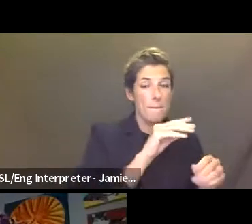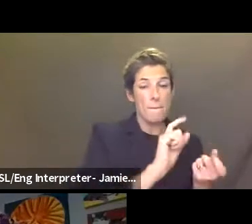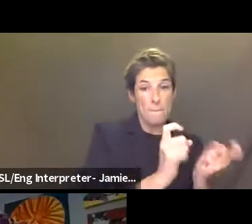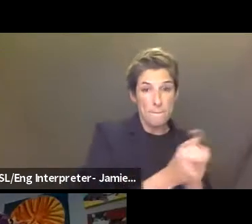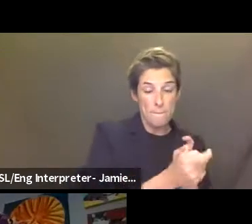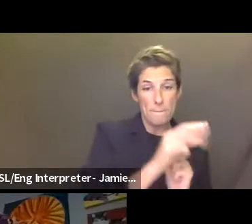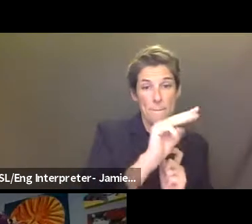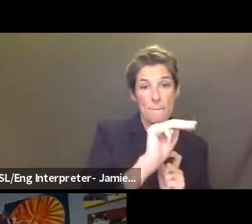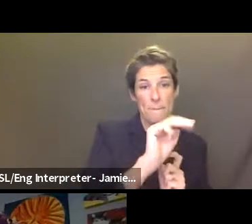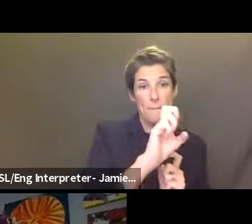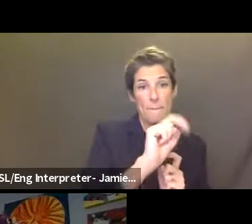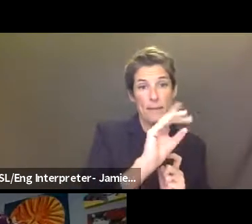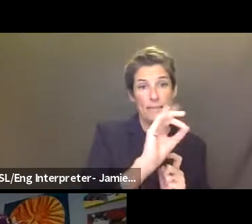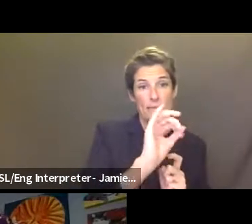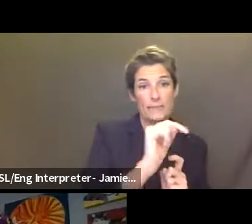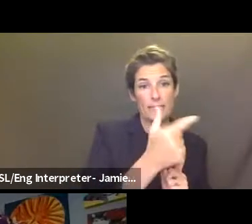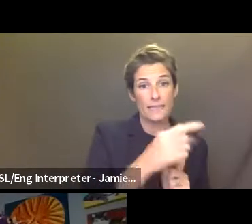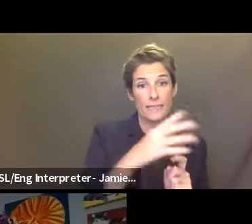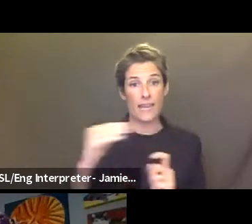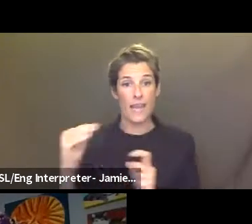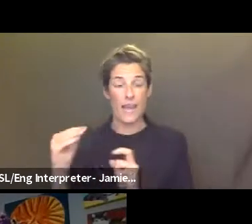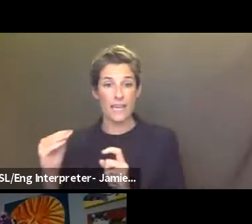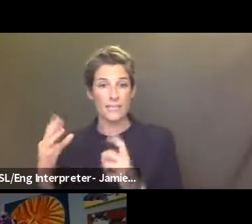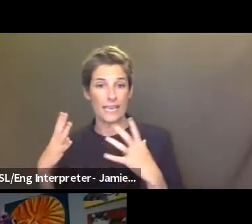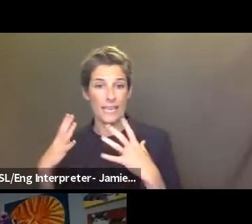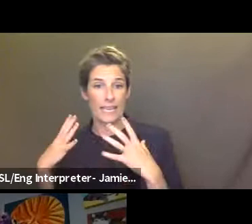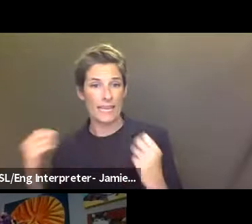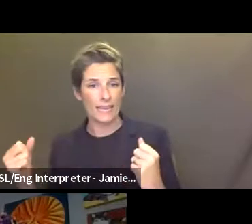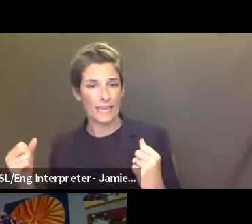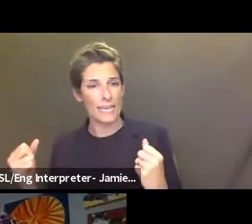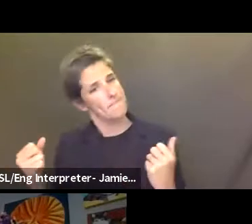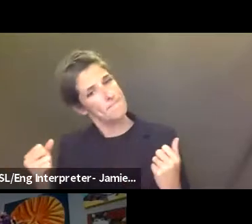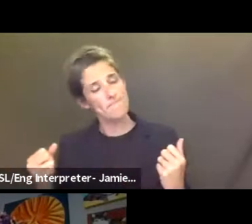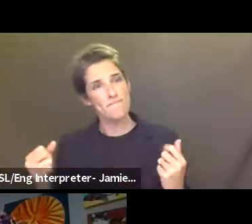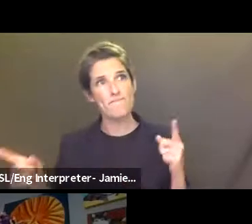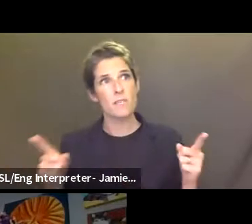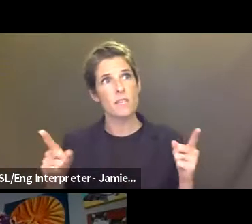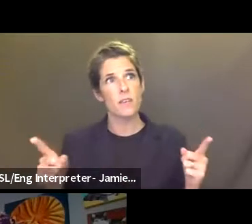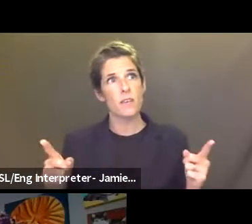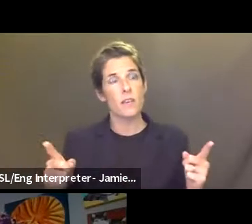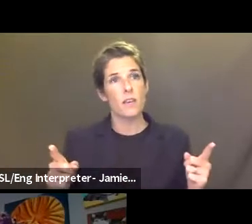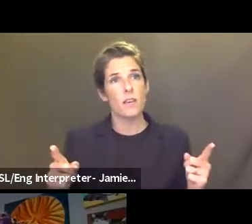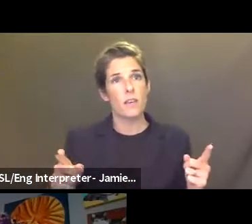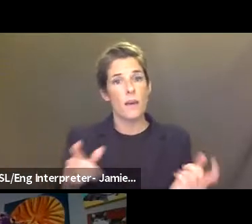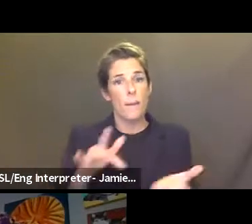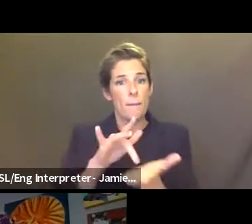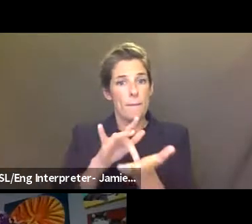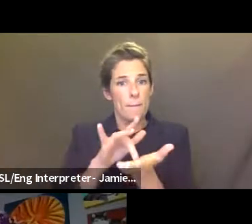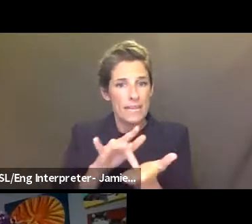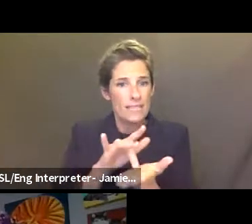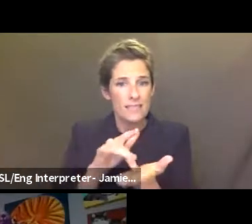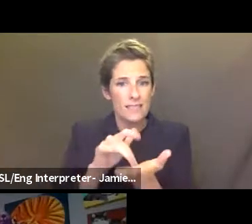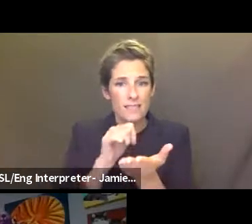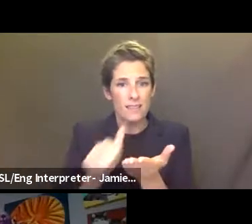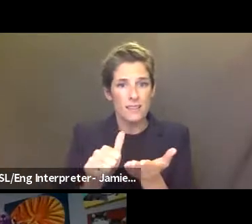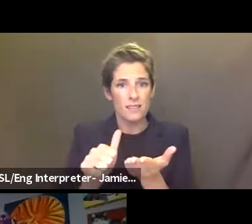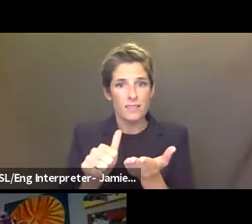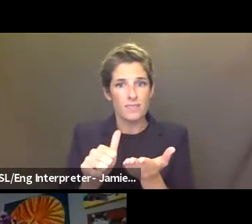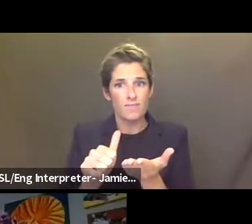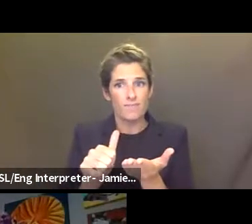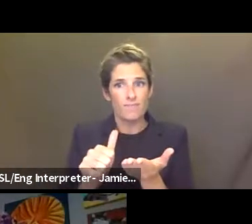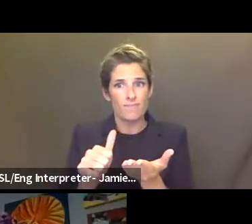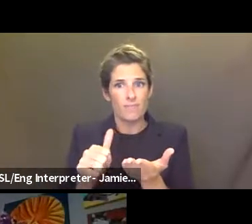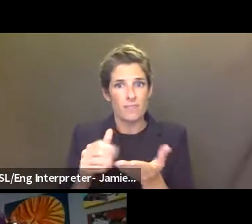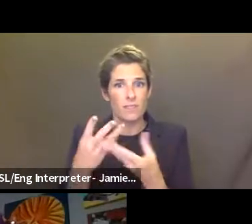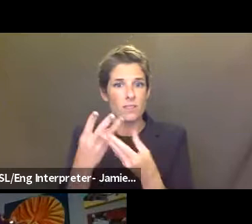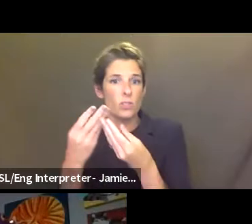or at least some of the symptoms. But they don't really heal, they don't really cure, they don't really mend. Once you stop taking them, you're back to